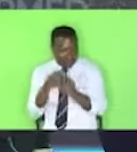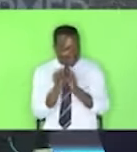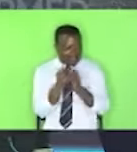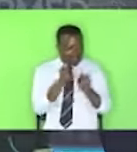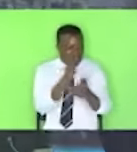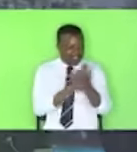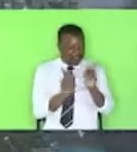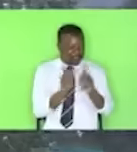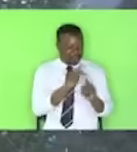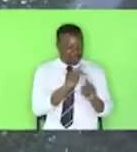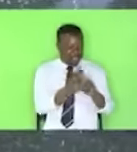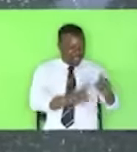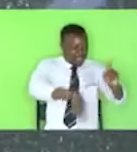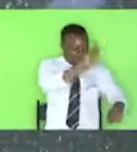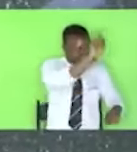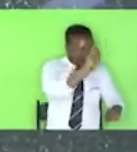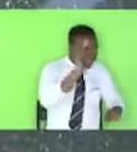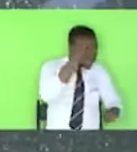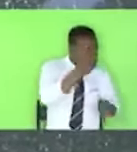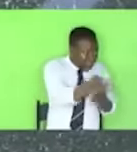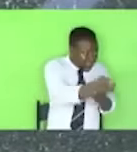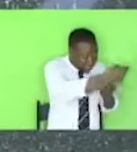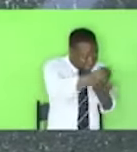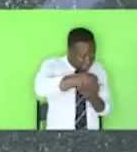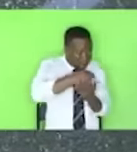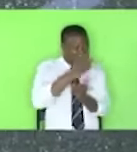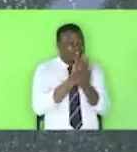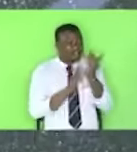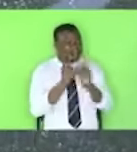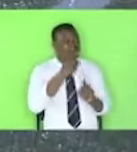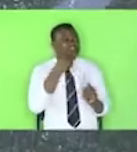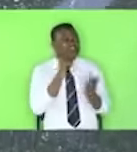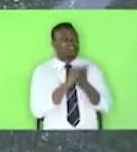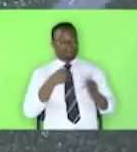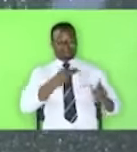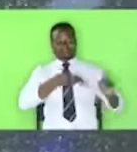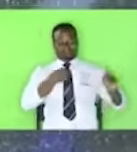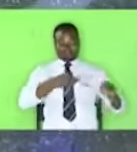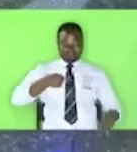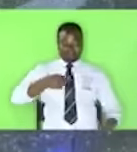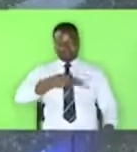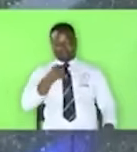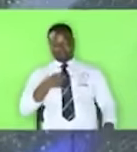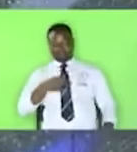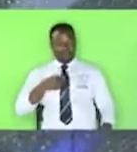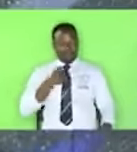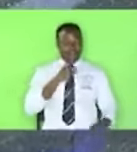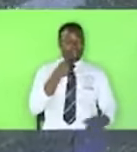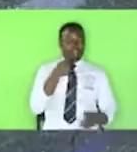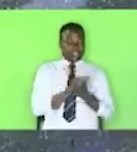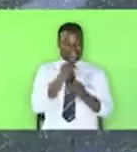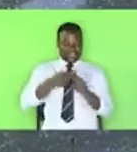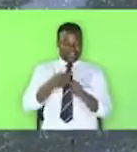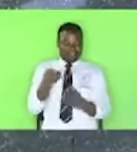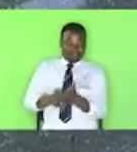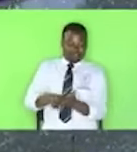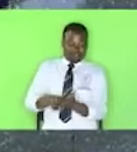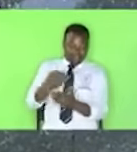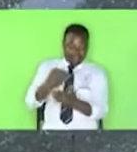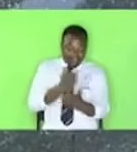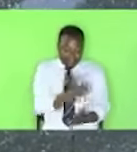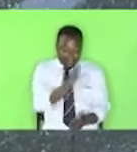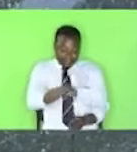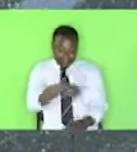Ezra, those who claimed to be priests and whose names were not found in the genealogy of